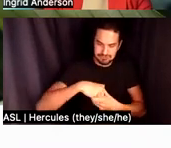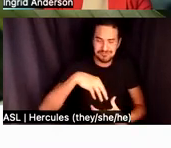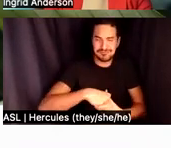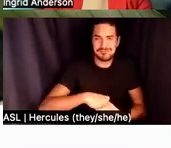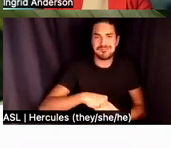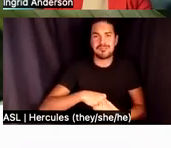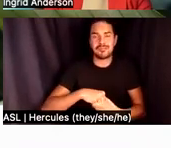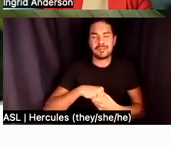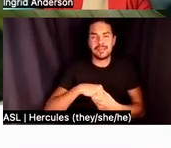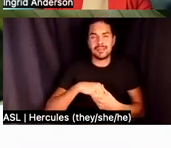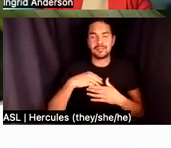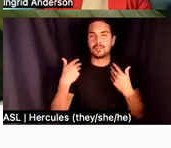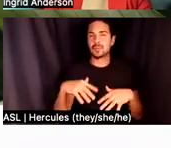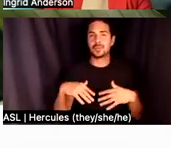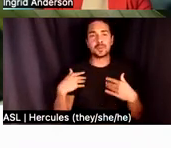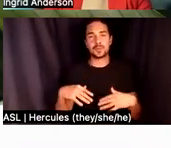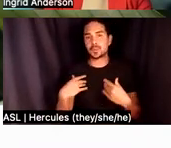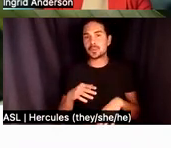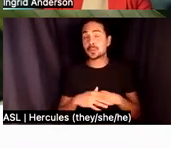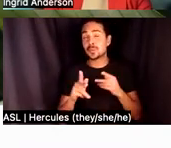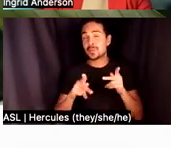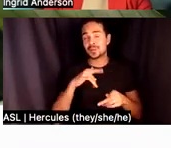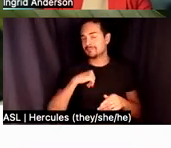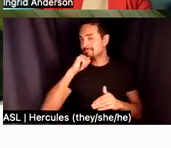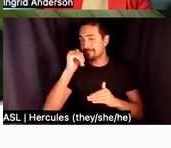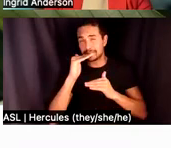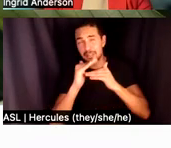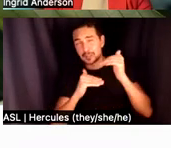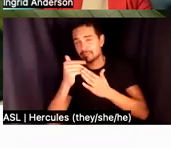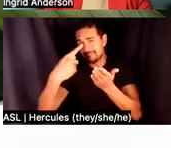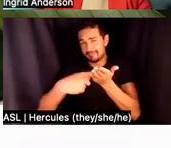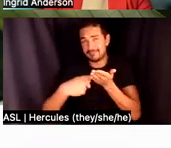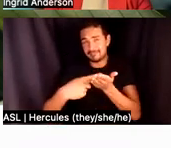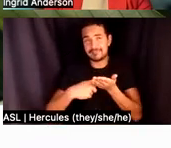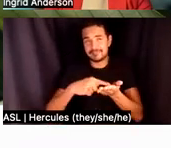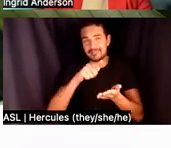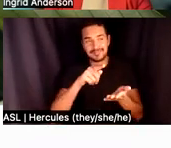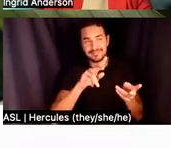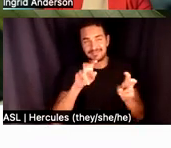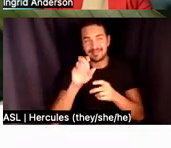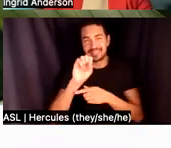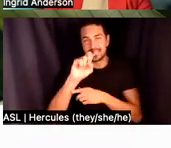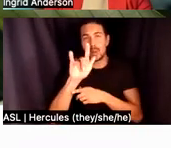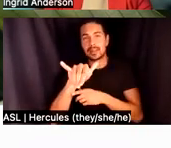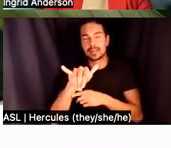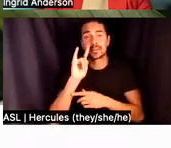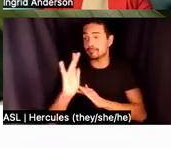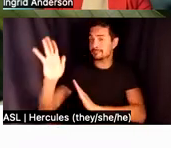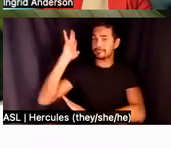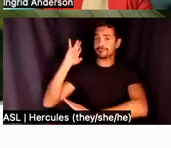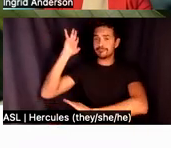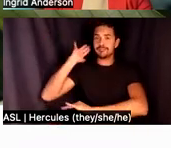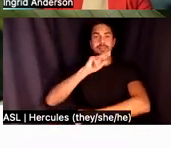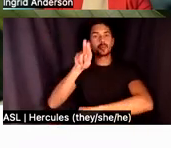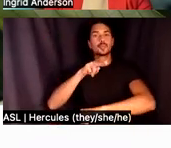in the way that maybe people are really uncomfortable talking about these things, when back in the day they used to be a normal part of